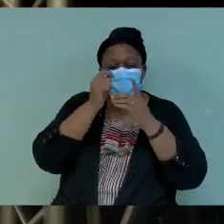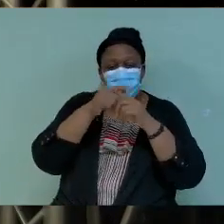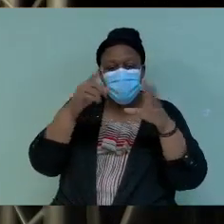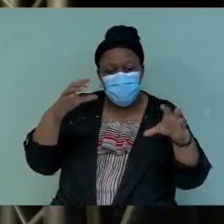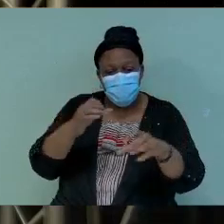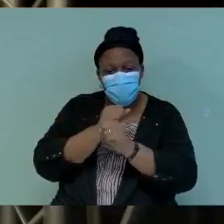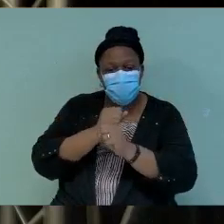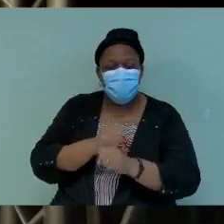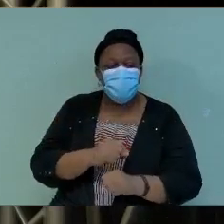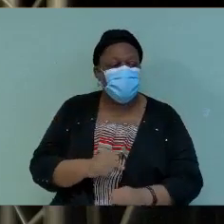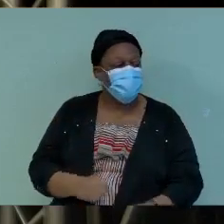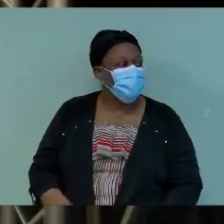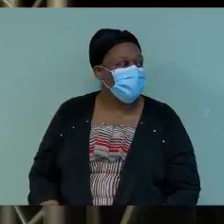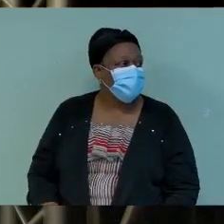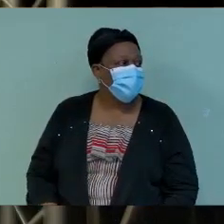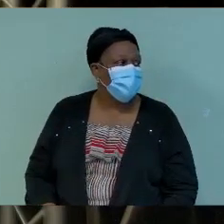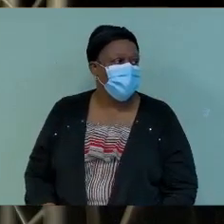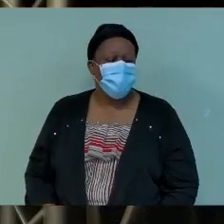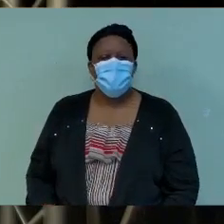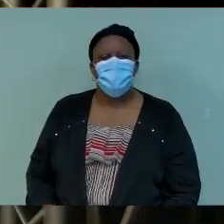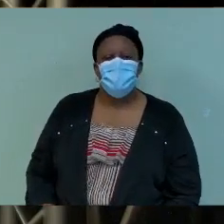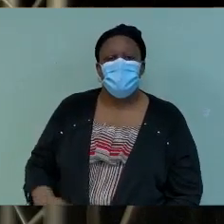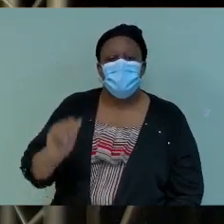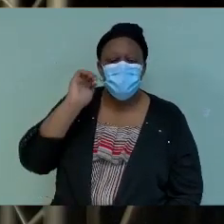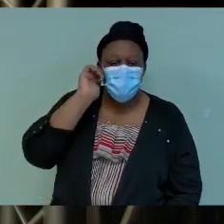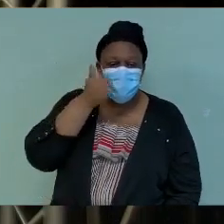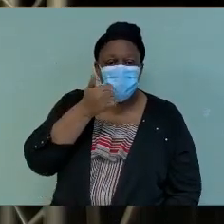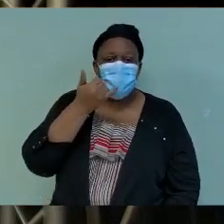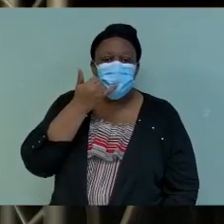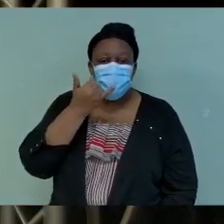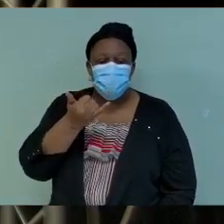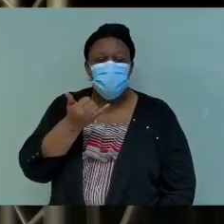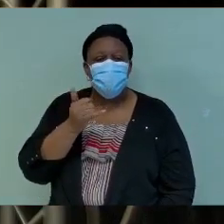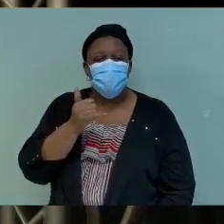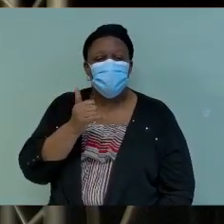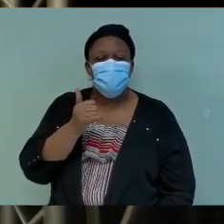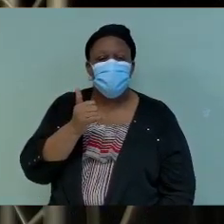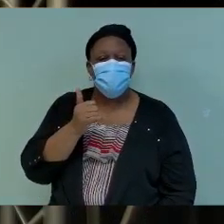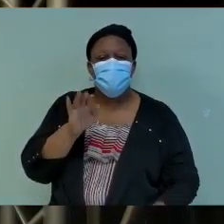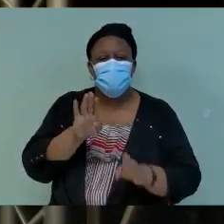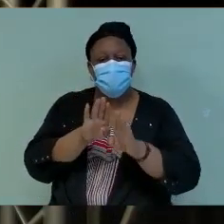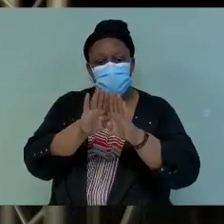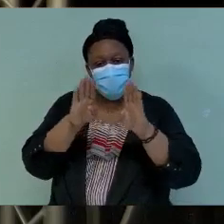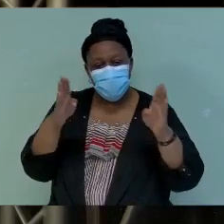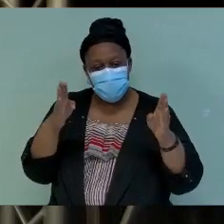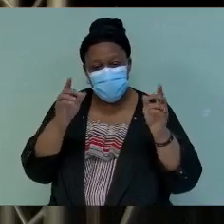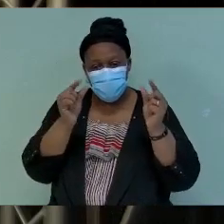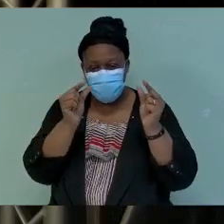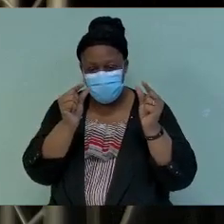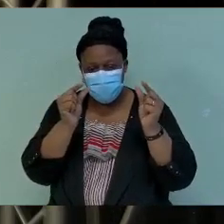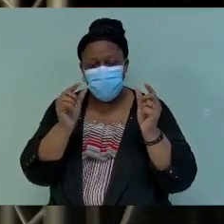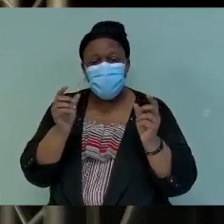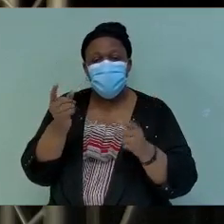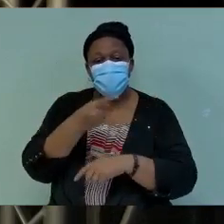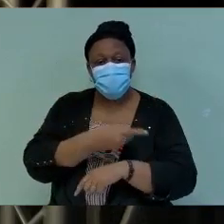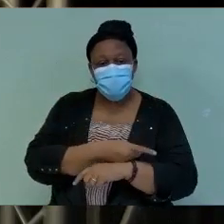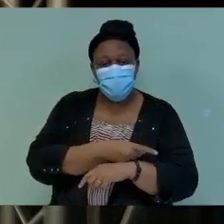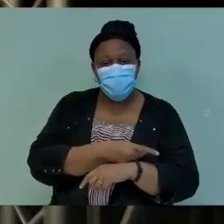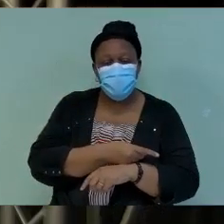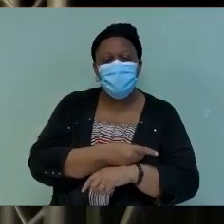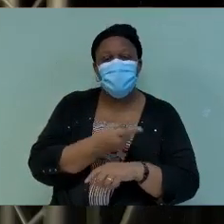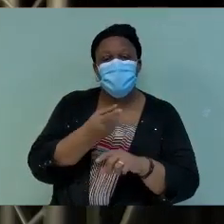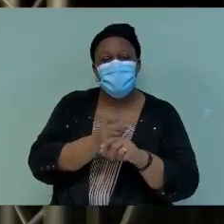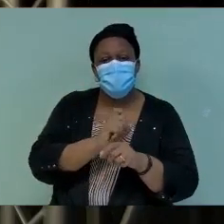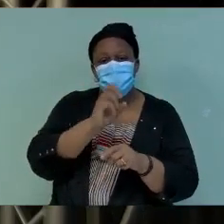Tomorrow is the first of four limited operation days this week. Limited operation days runs from